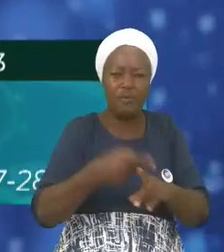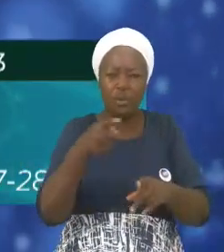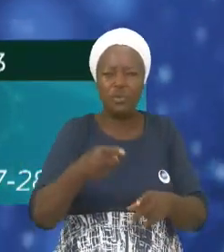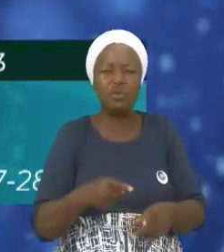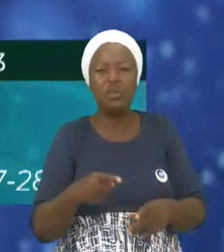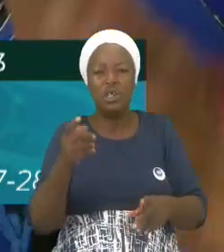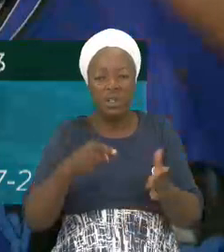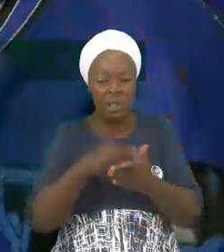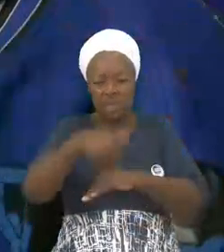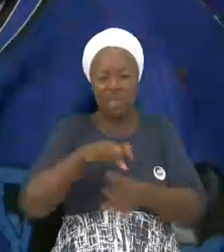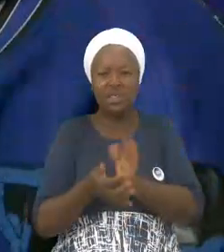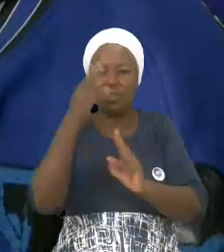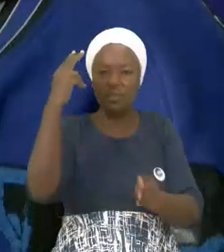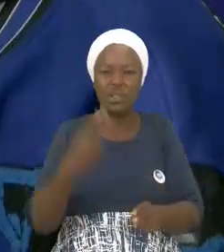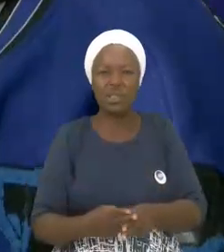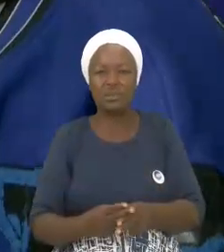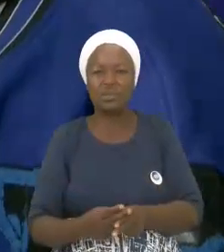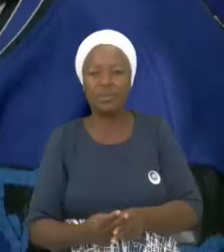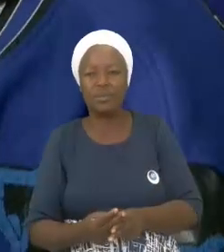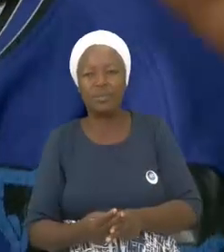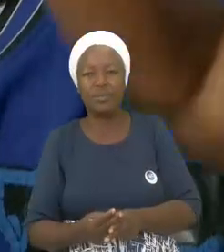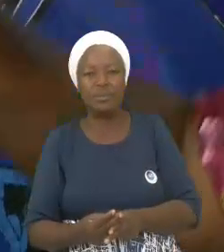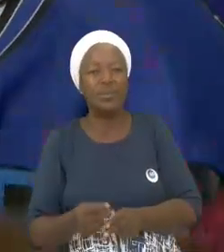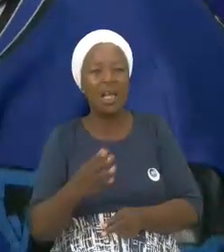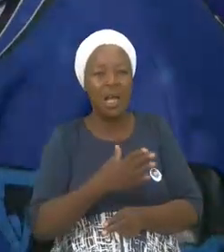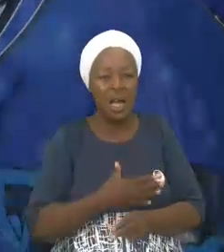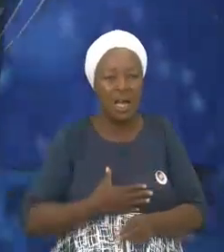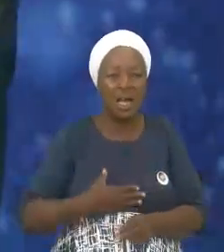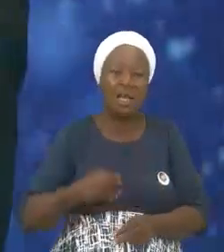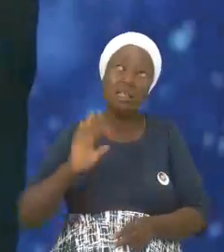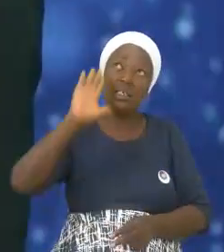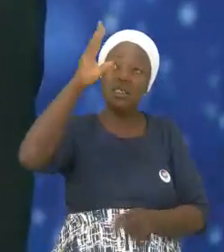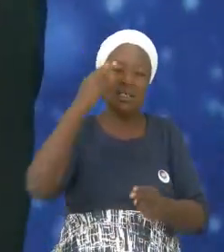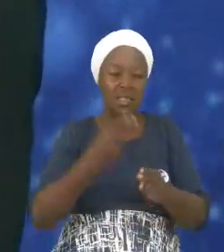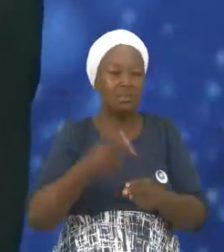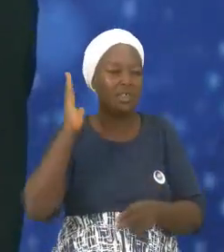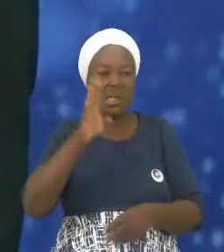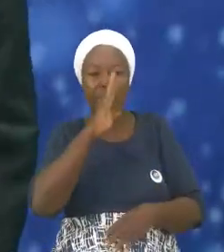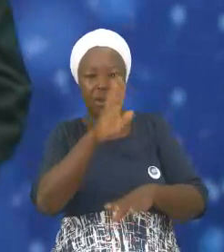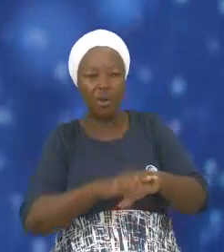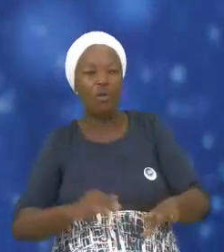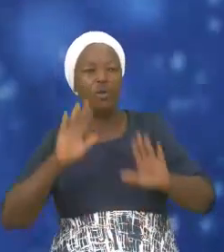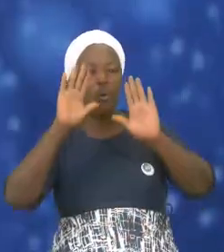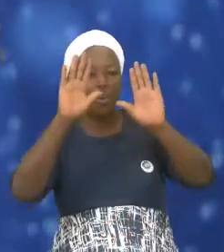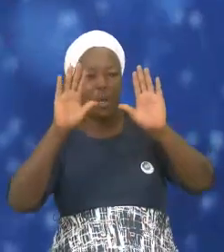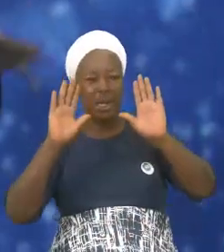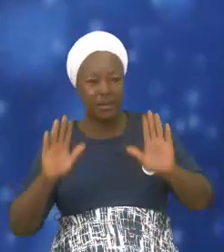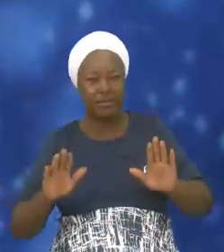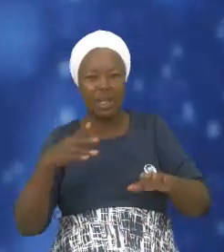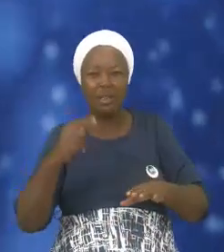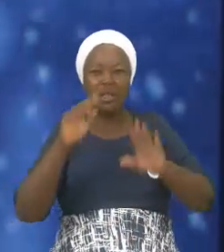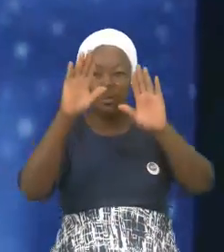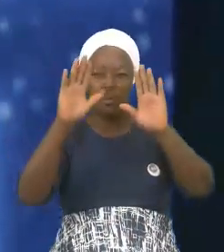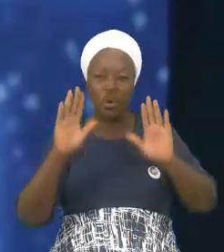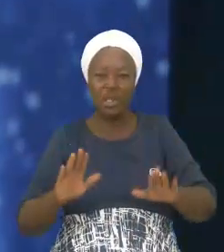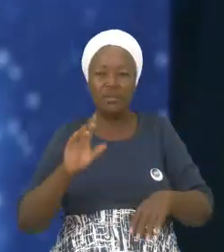in Jesus' name. And his name shall be called Wonderful. The Wonderful One will